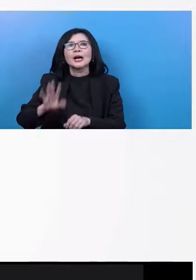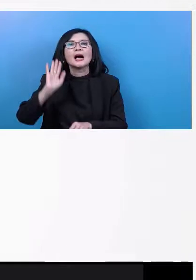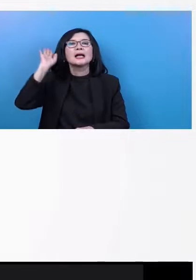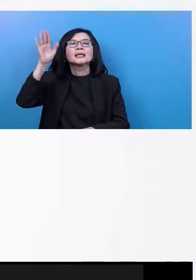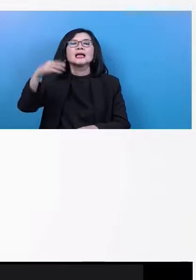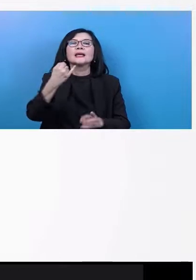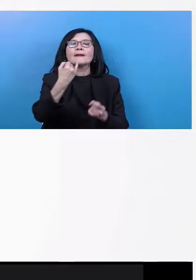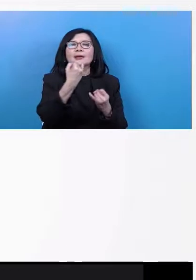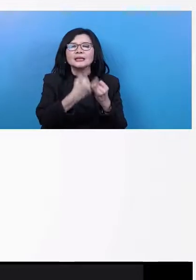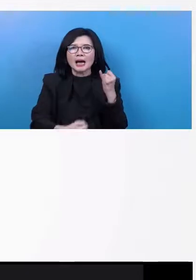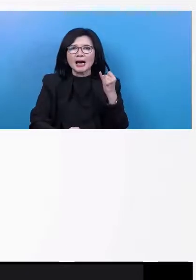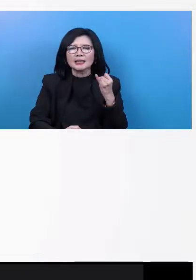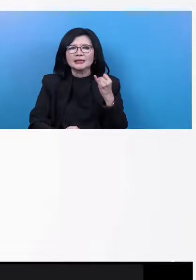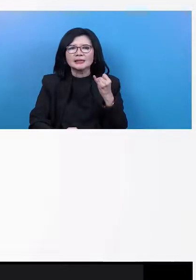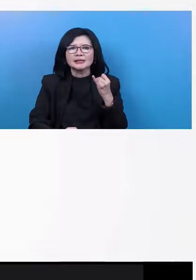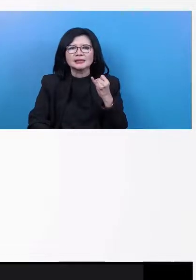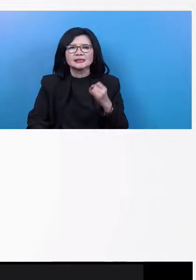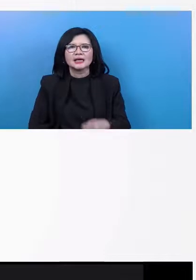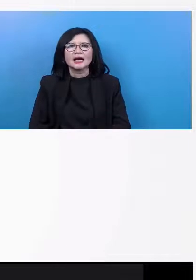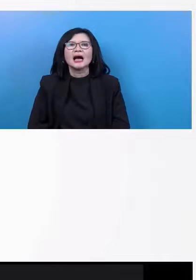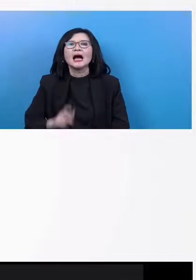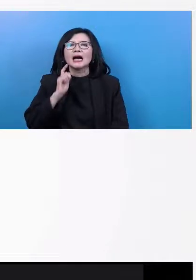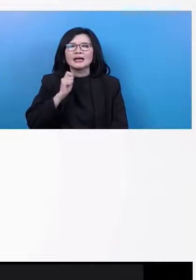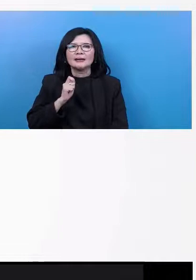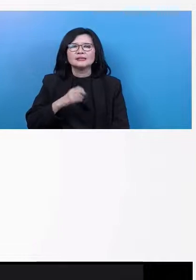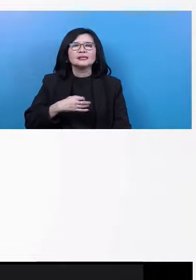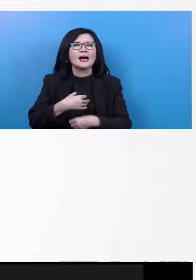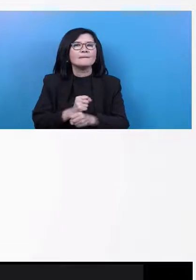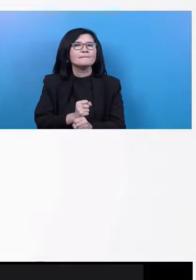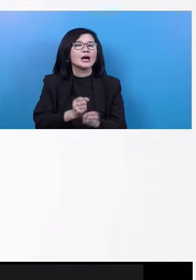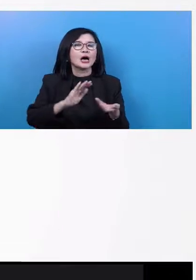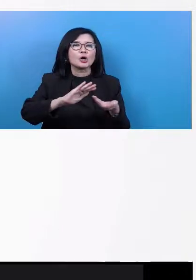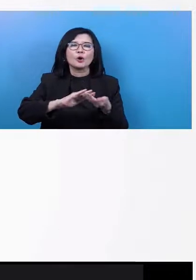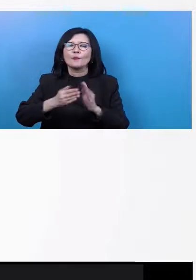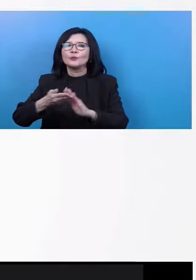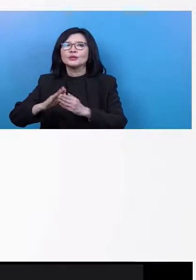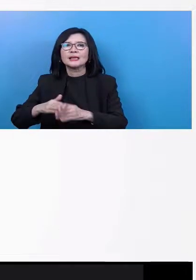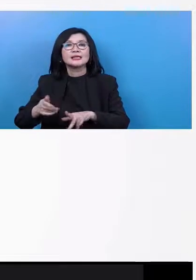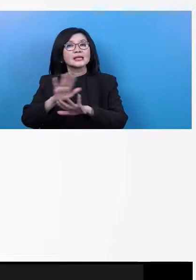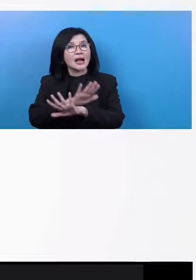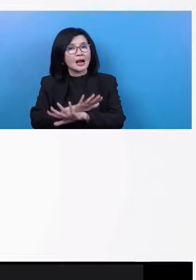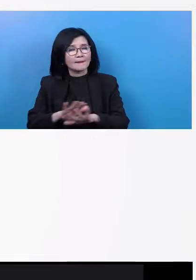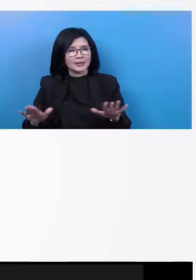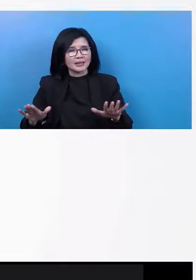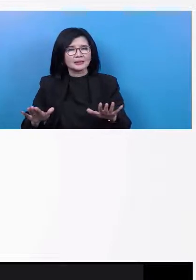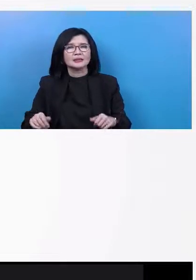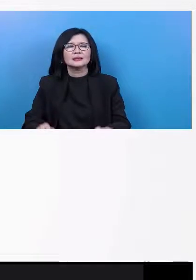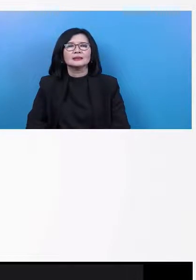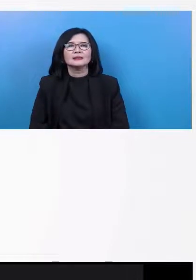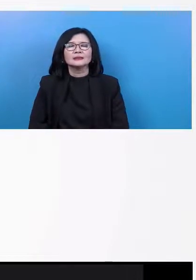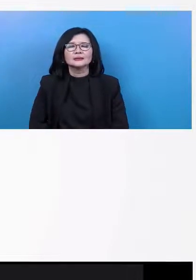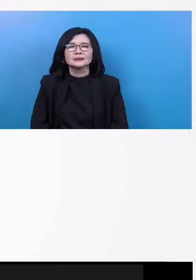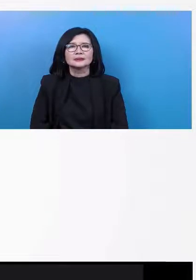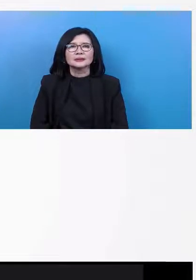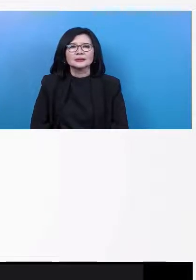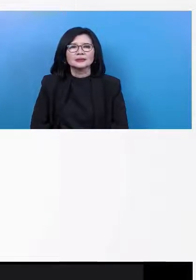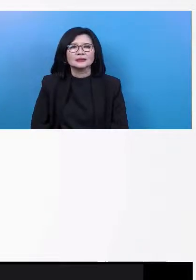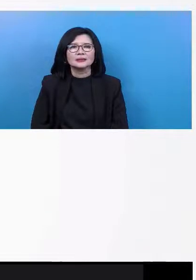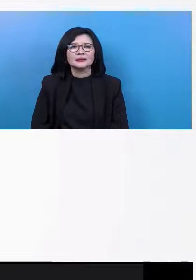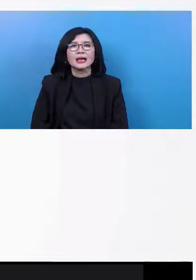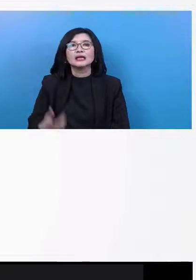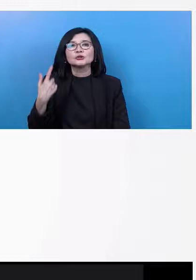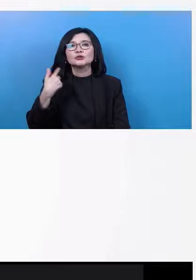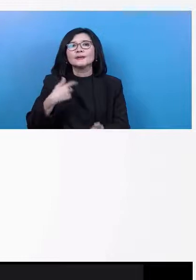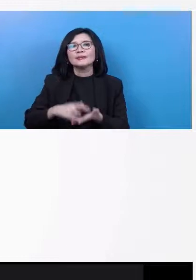safer, then ultimately their claims will come down. So it just makes business sense to do this.